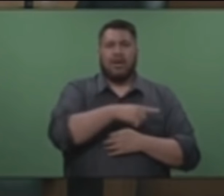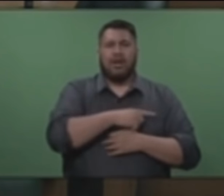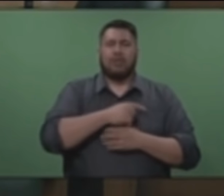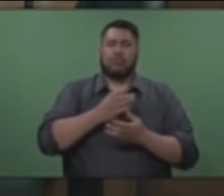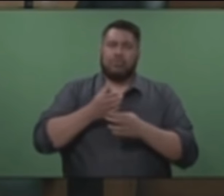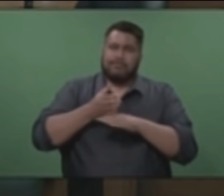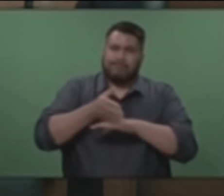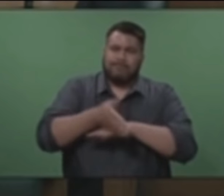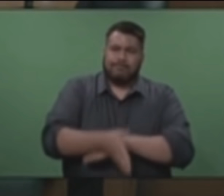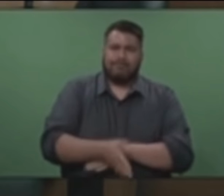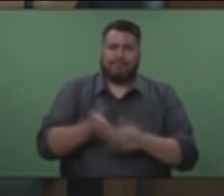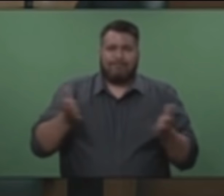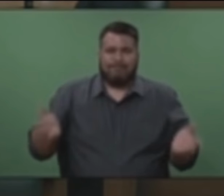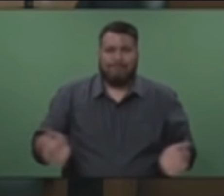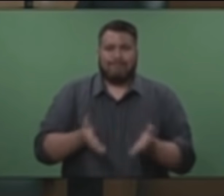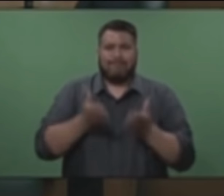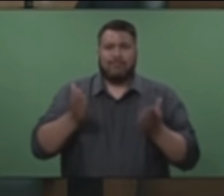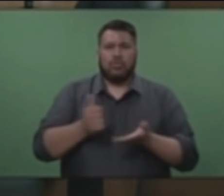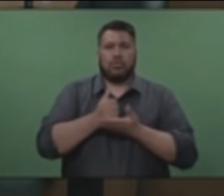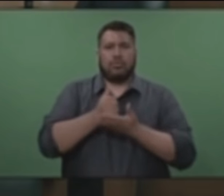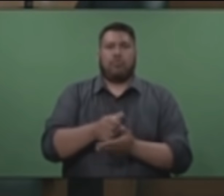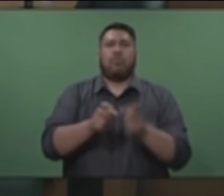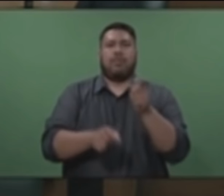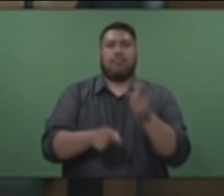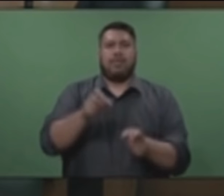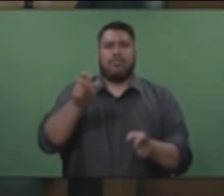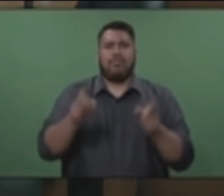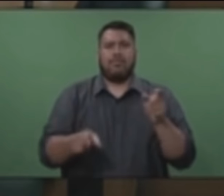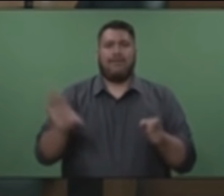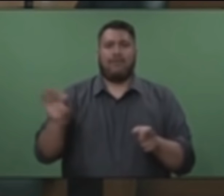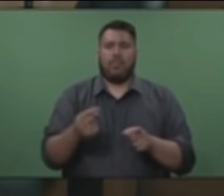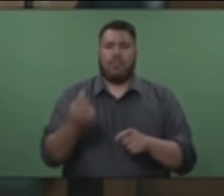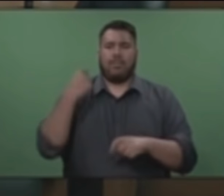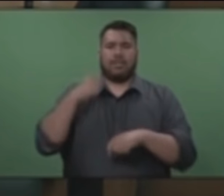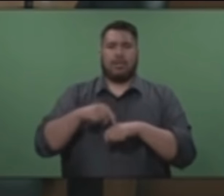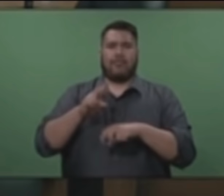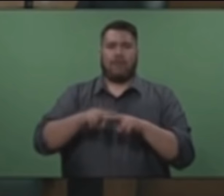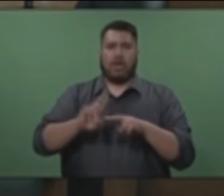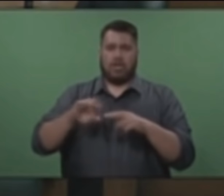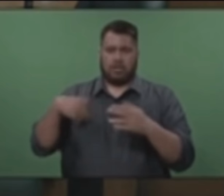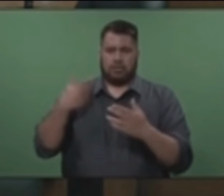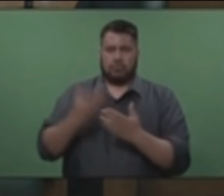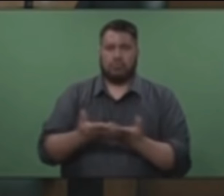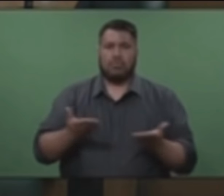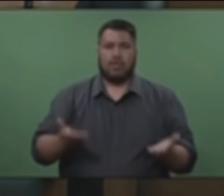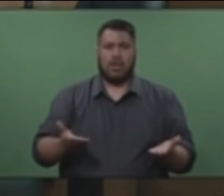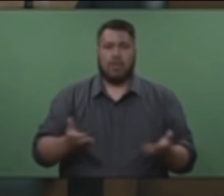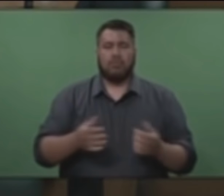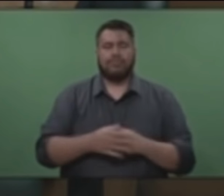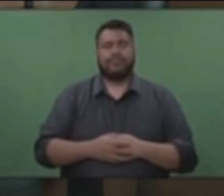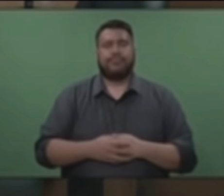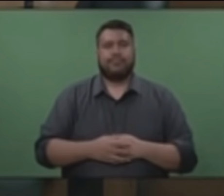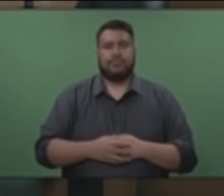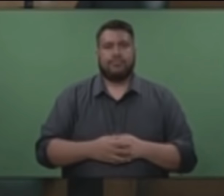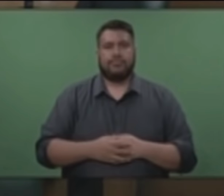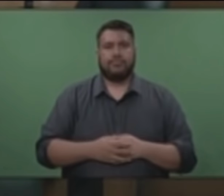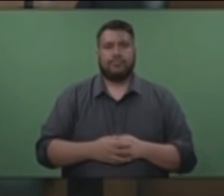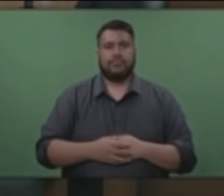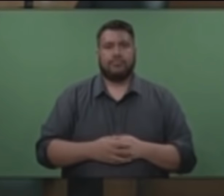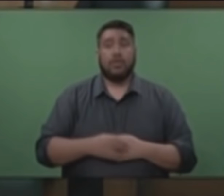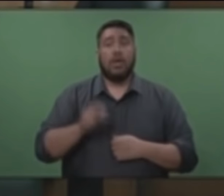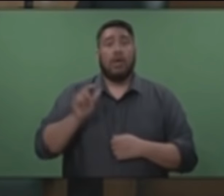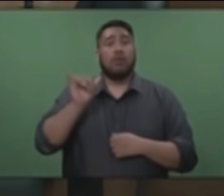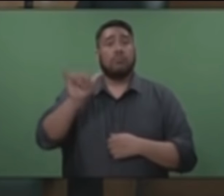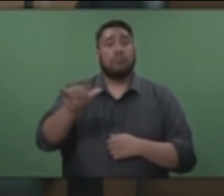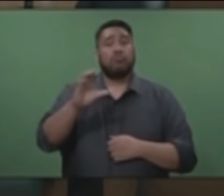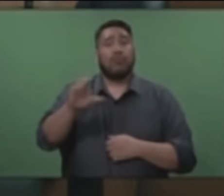soften the brutal blow since Friday. While in Christchurch, I met with a young police officer. I